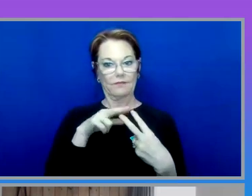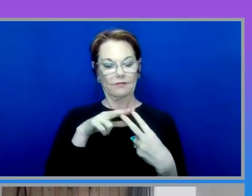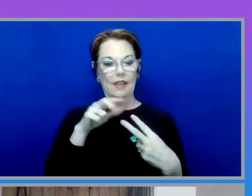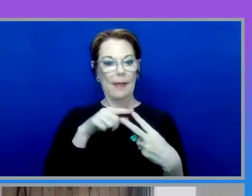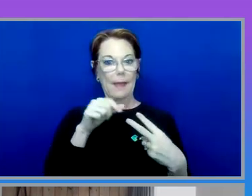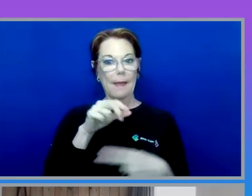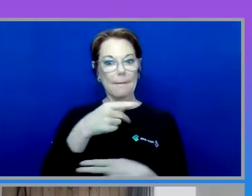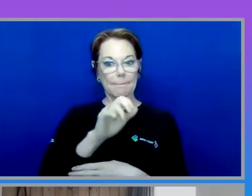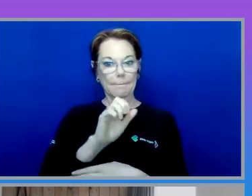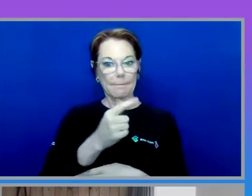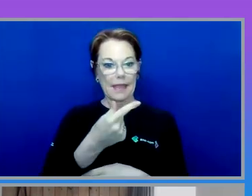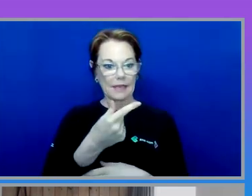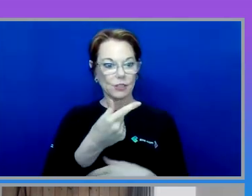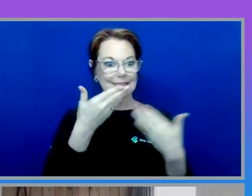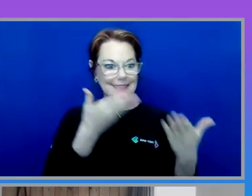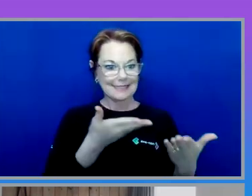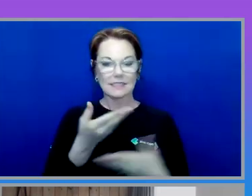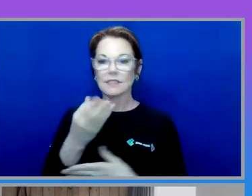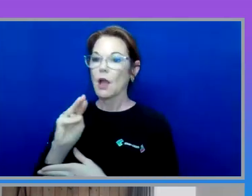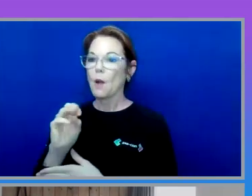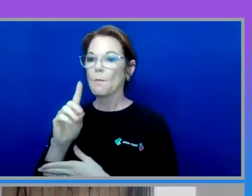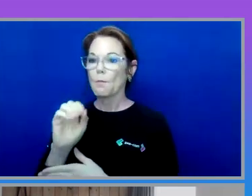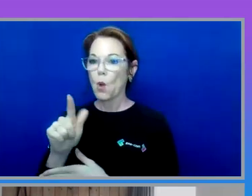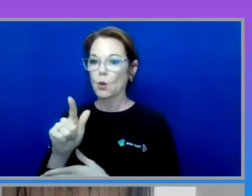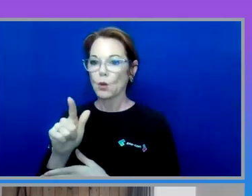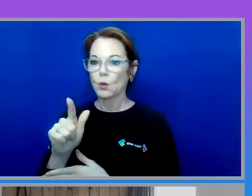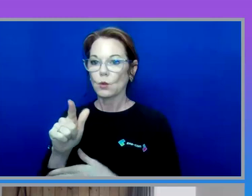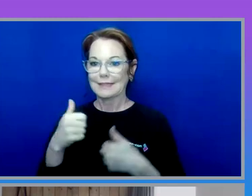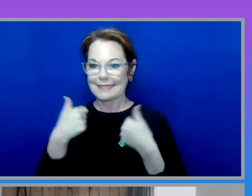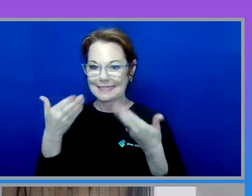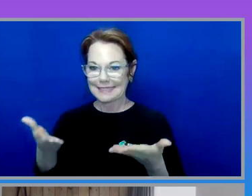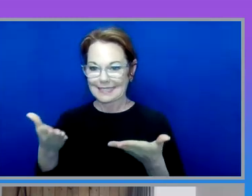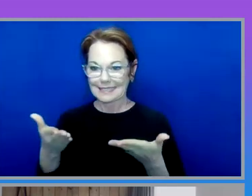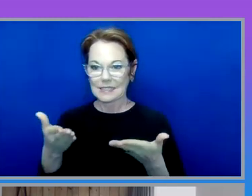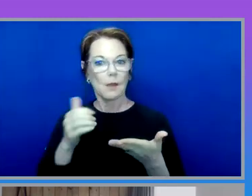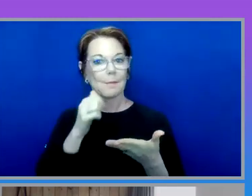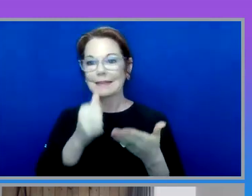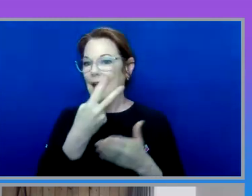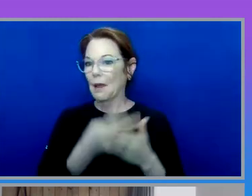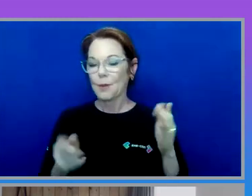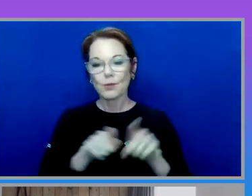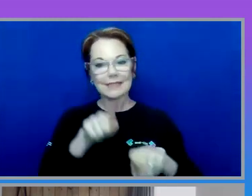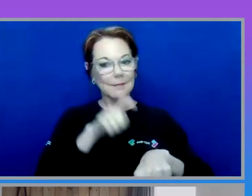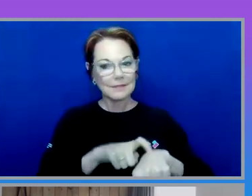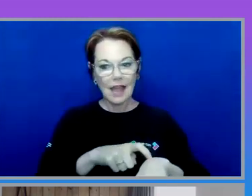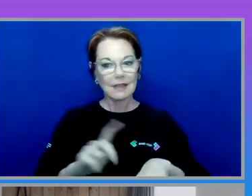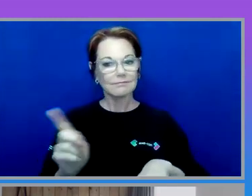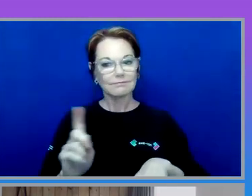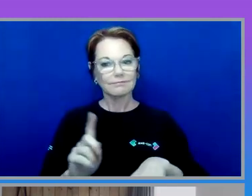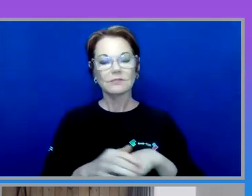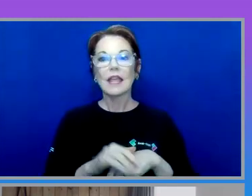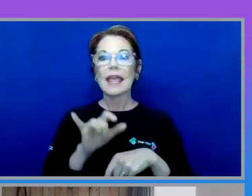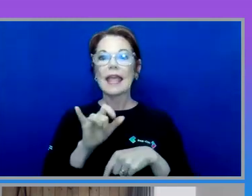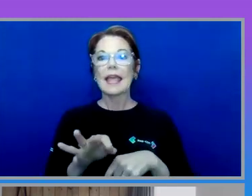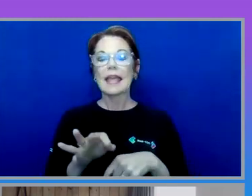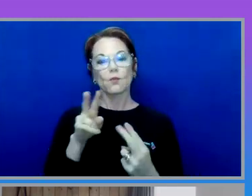the modal exists, but both do not really exist at the same time. If we pair this understanding with the